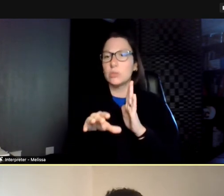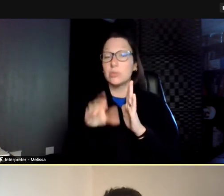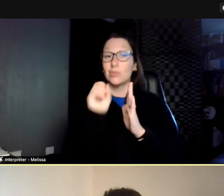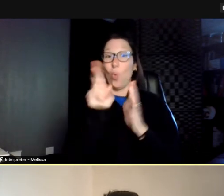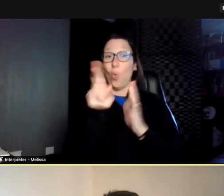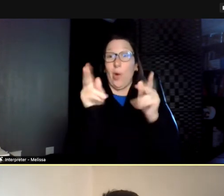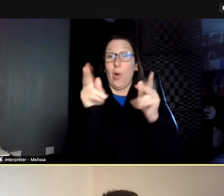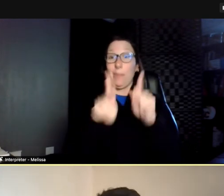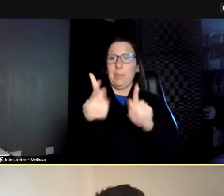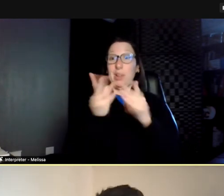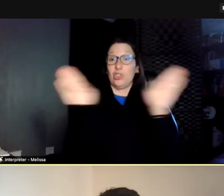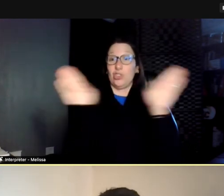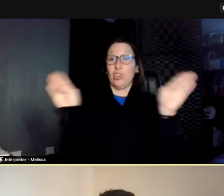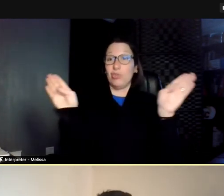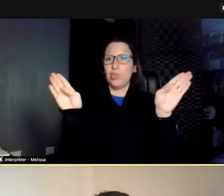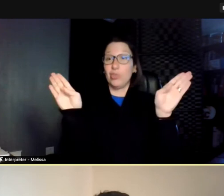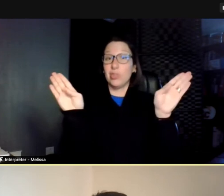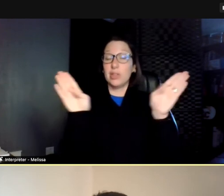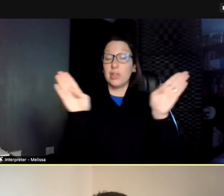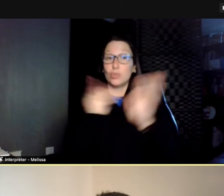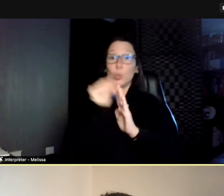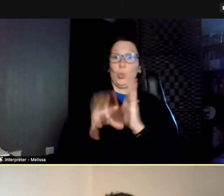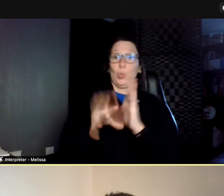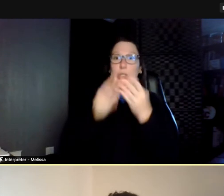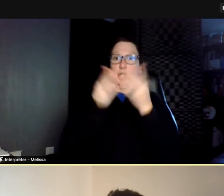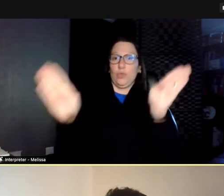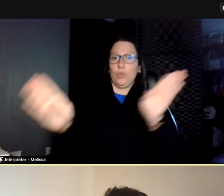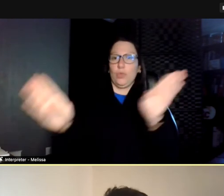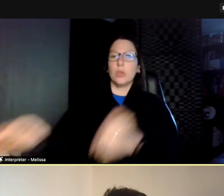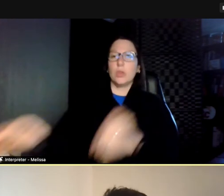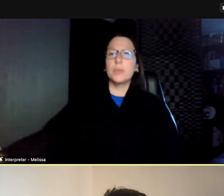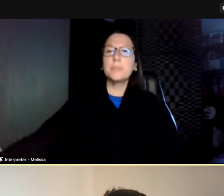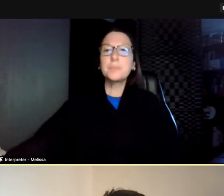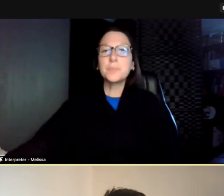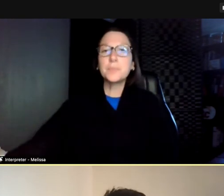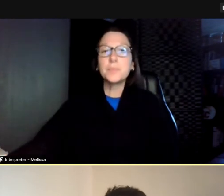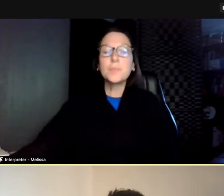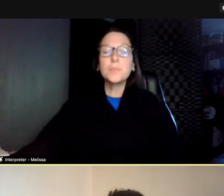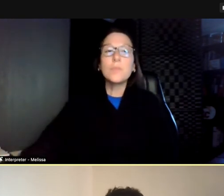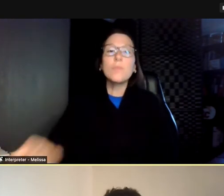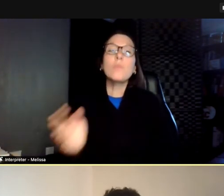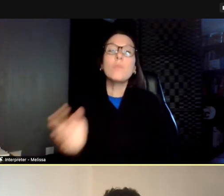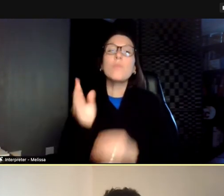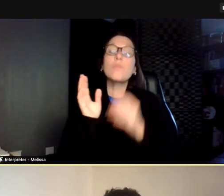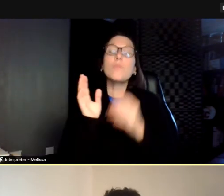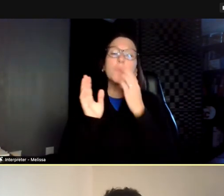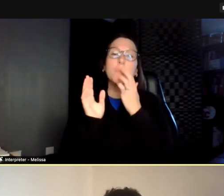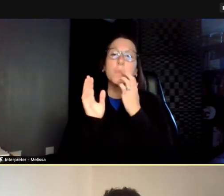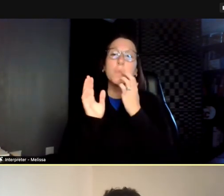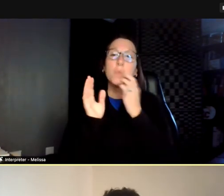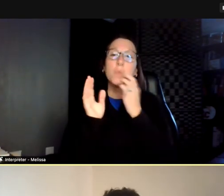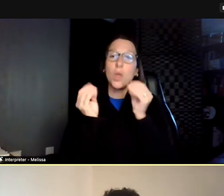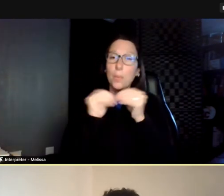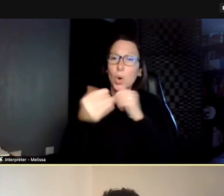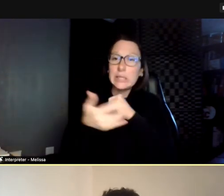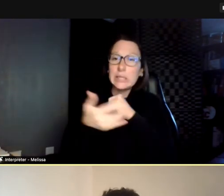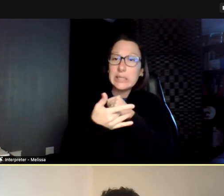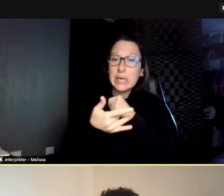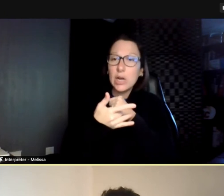people in general, and to students in general. Some of the more technical stuff is involved